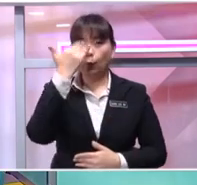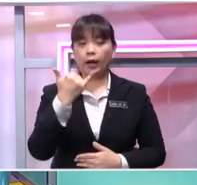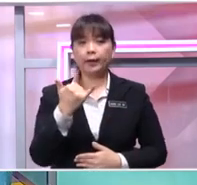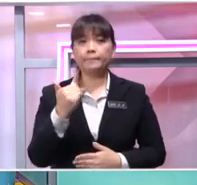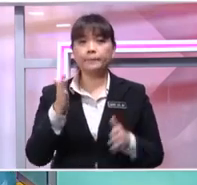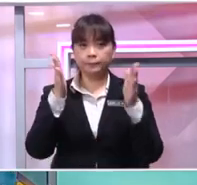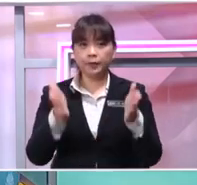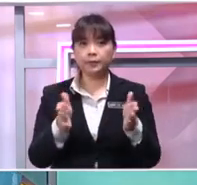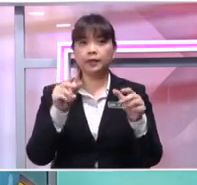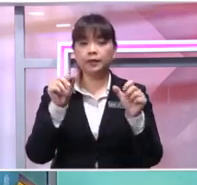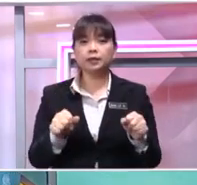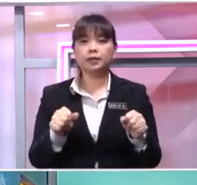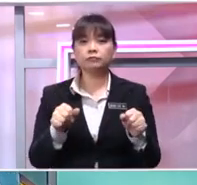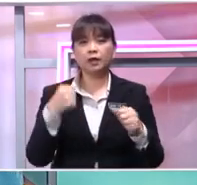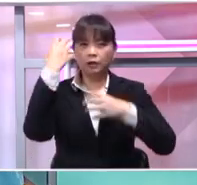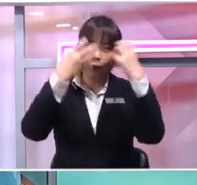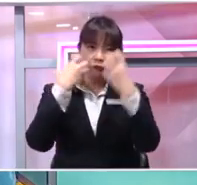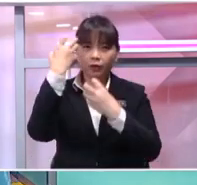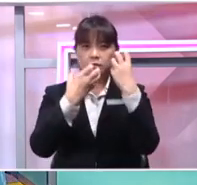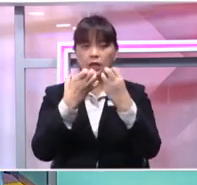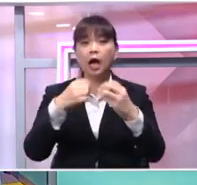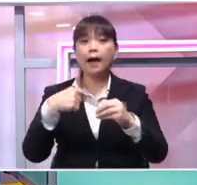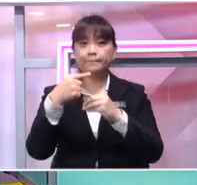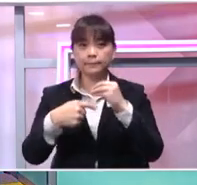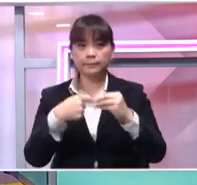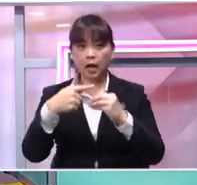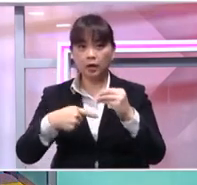to confuse about